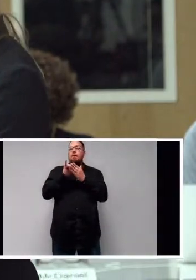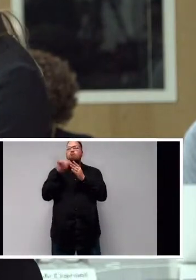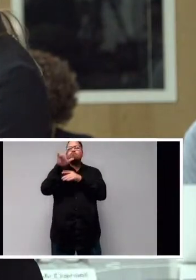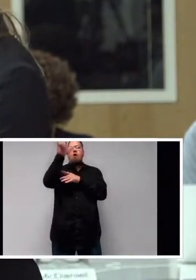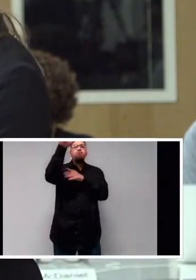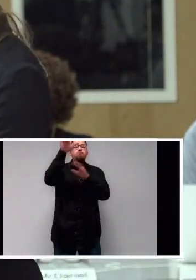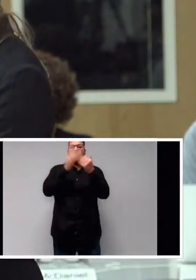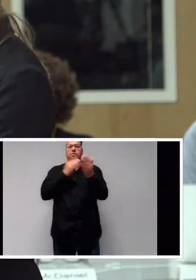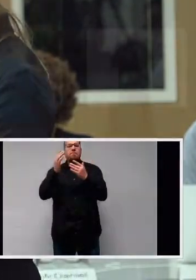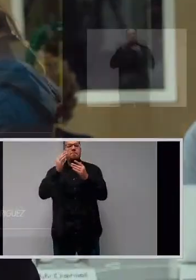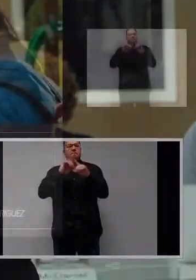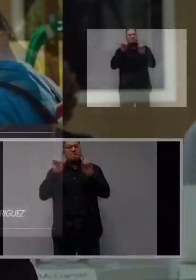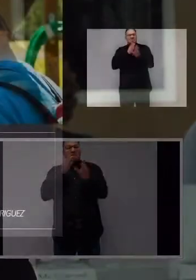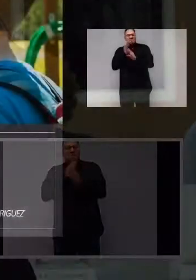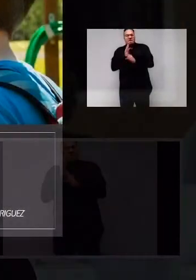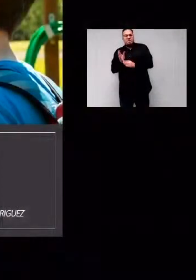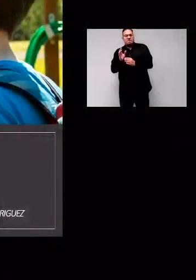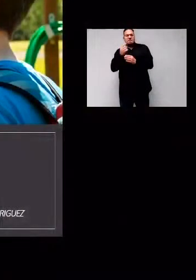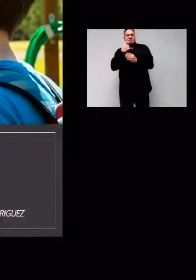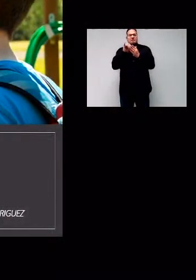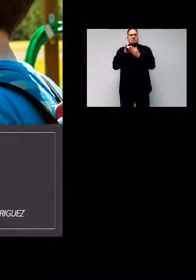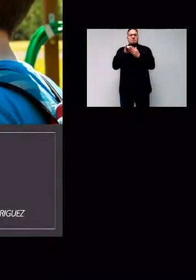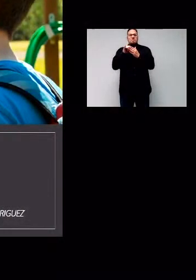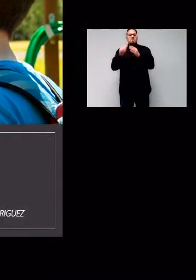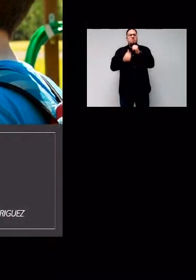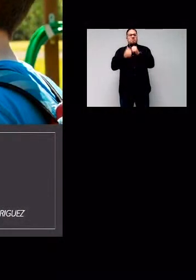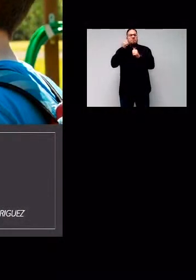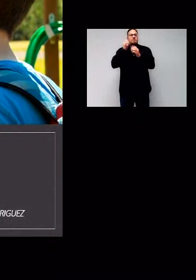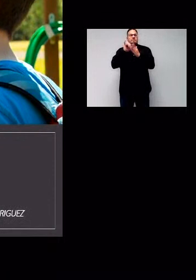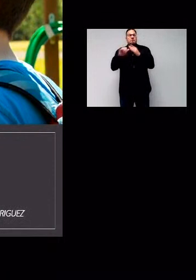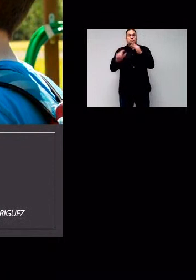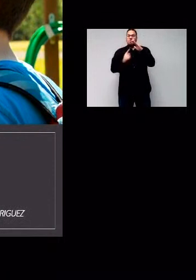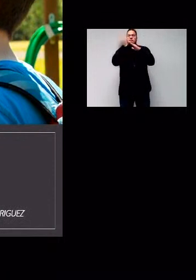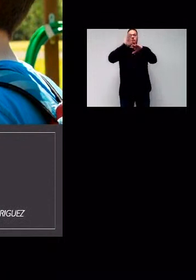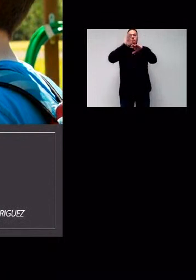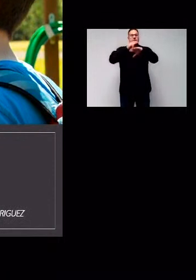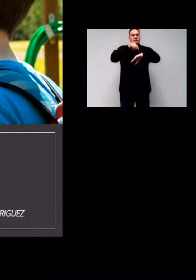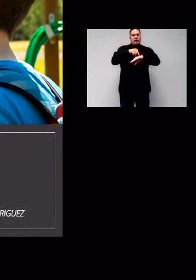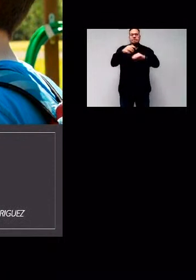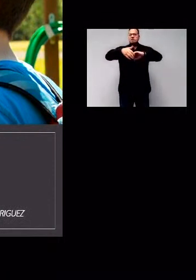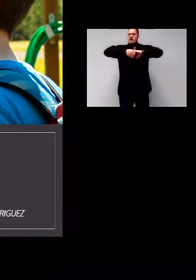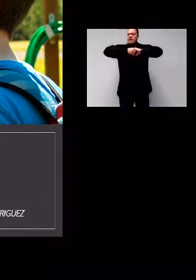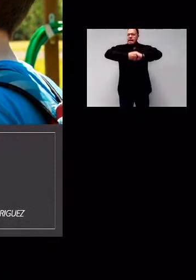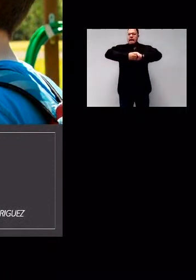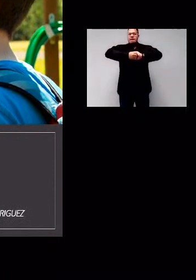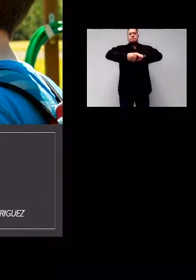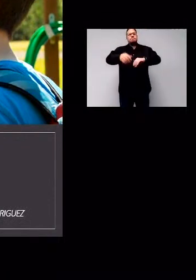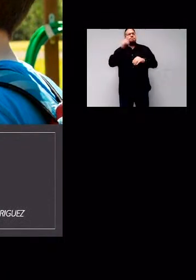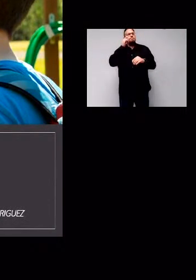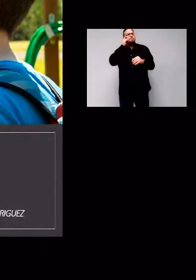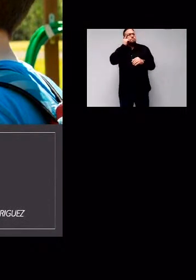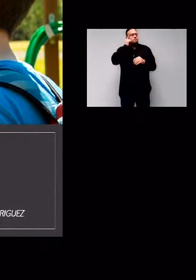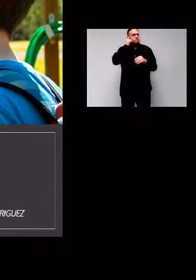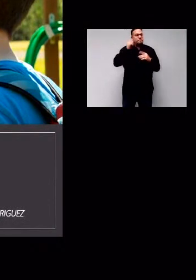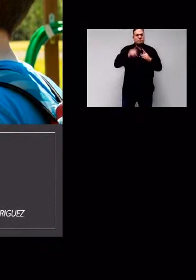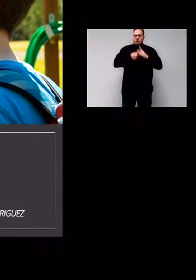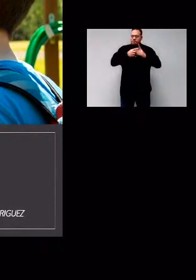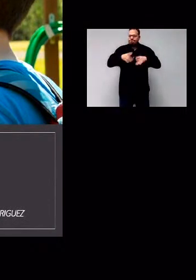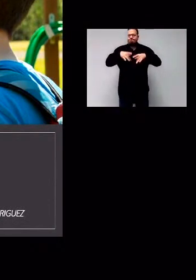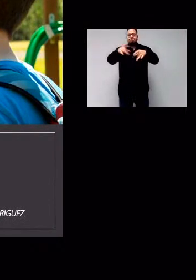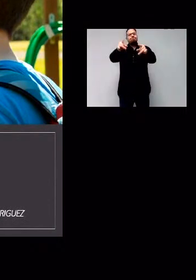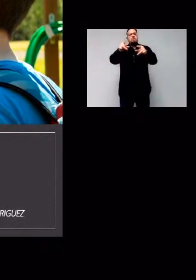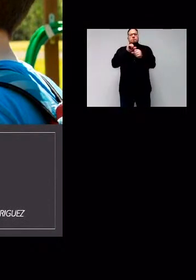professional skills that they said mean the most to them. The showing up on time, the shaking of hands, taking initiative, working well as part of a